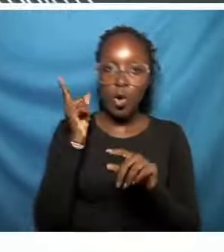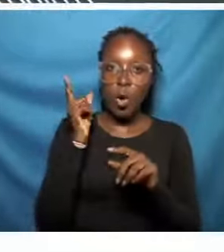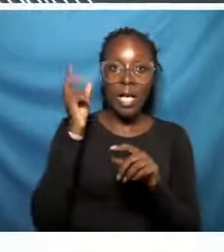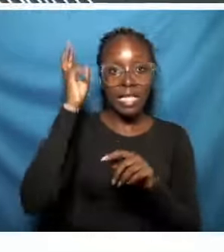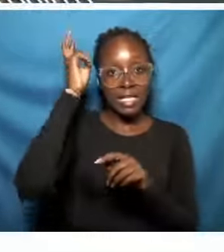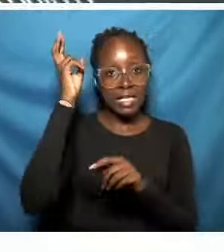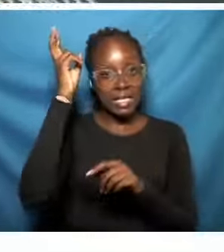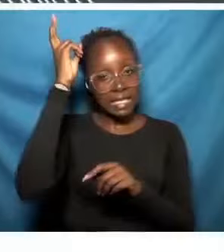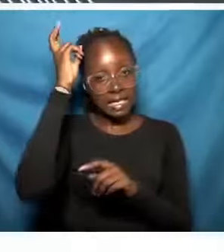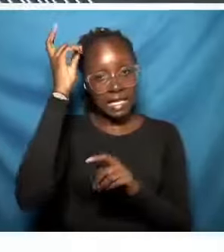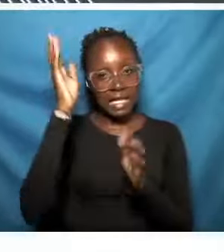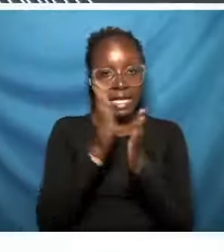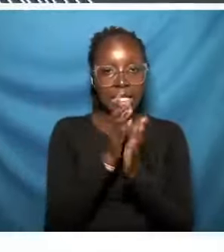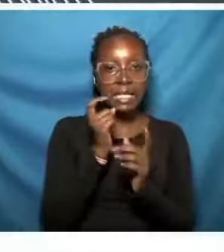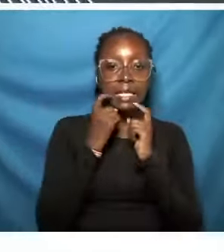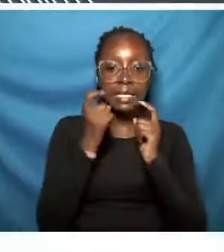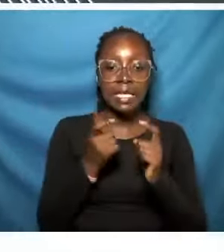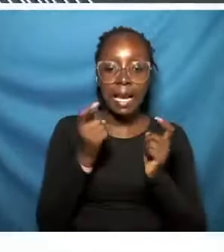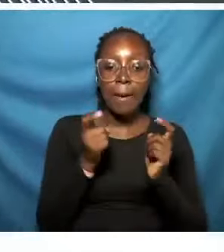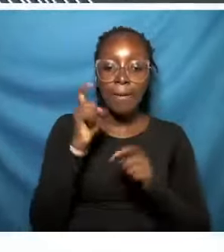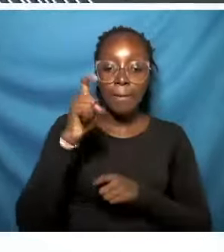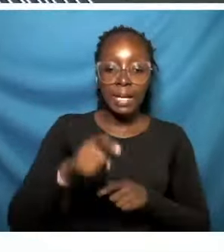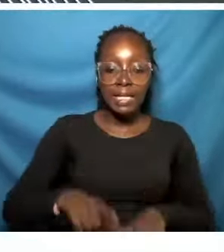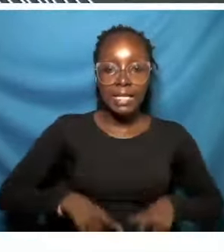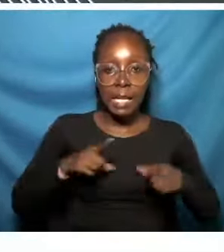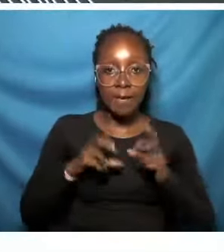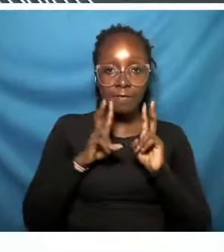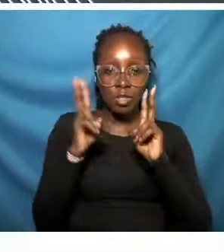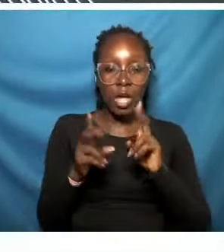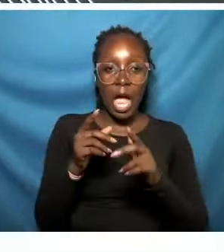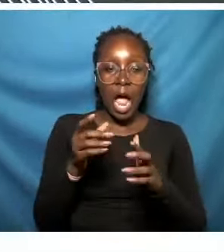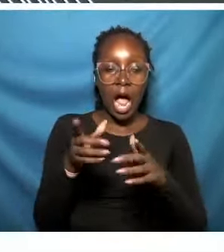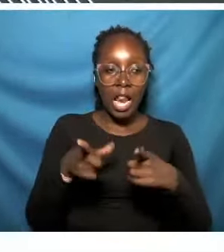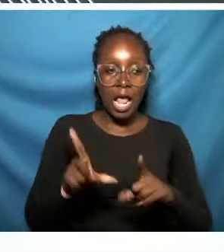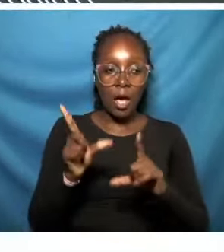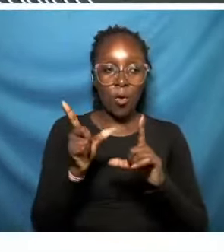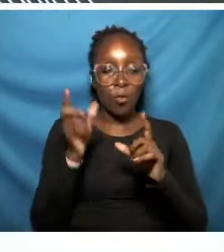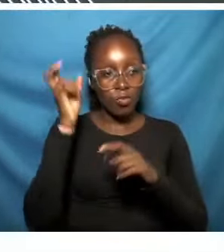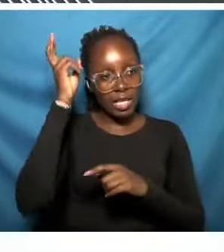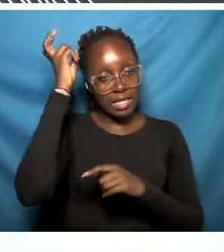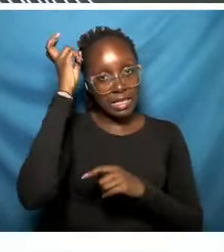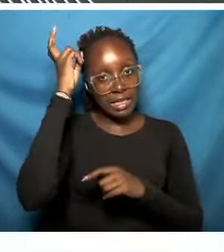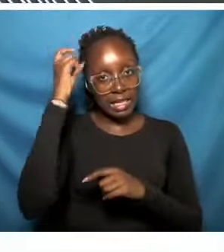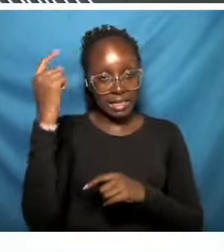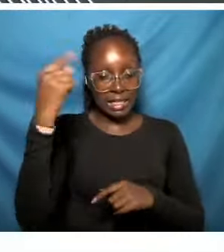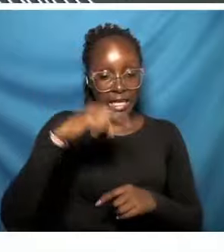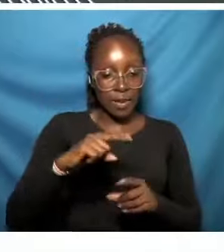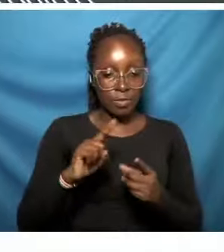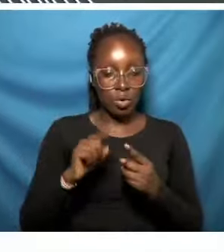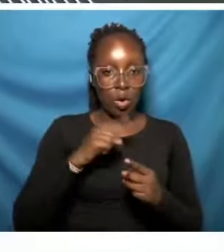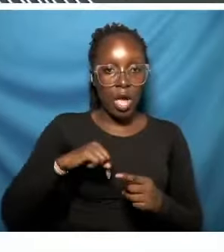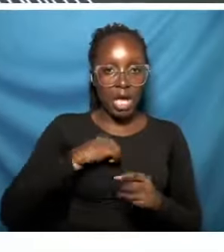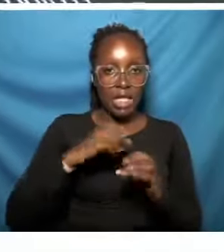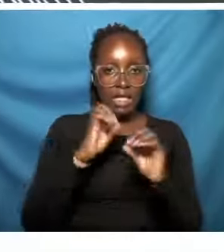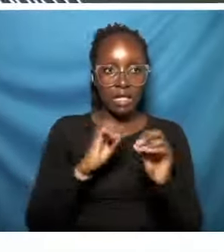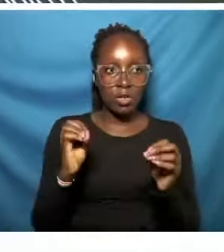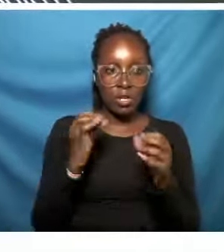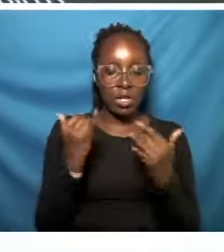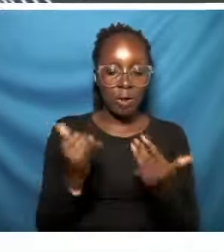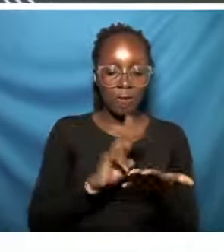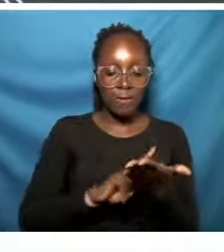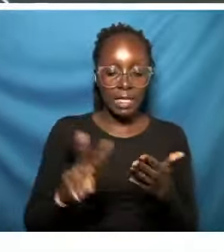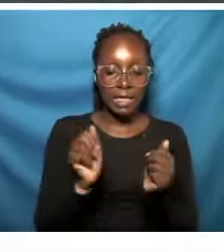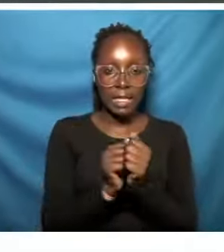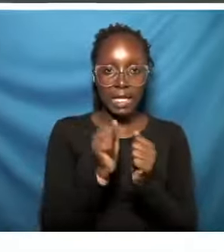live victoriously and don't allow Satan to engage us again. Let's just see that a little more. Verse 13, the last part of it,